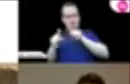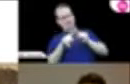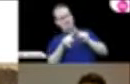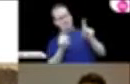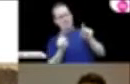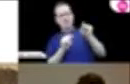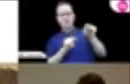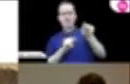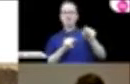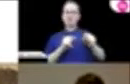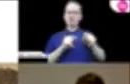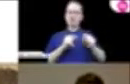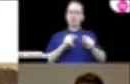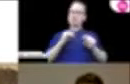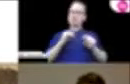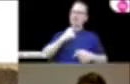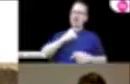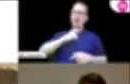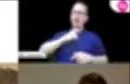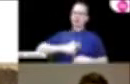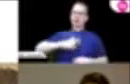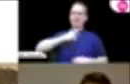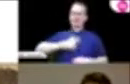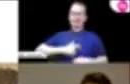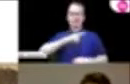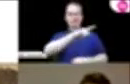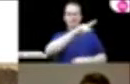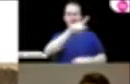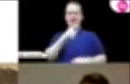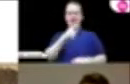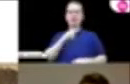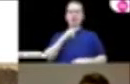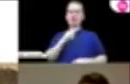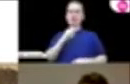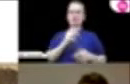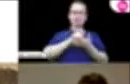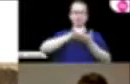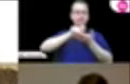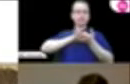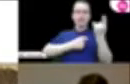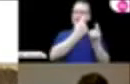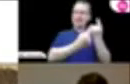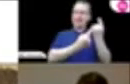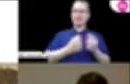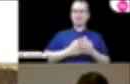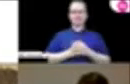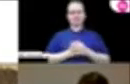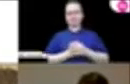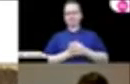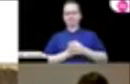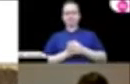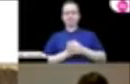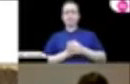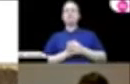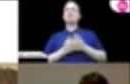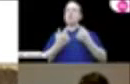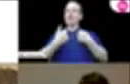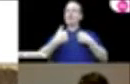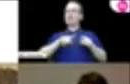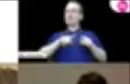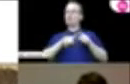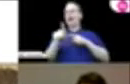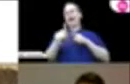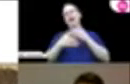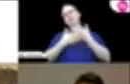and humanity. They don't tend to have a voice. But if we now try and, in modern